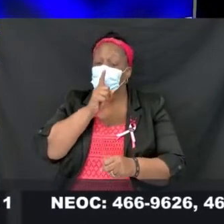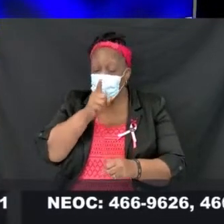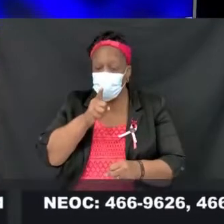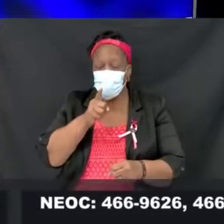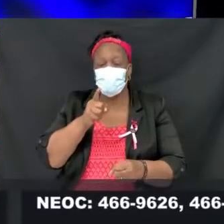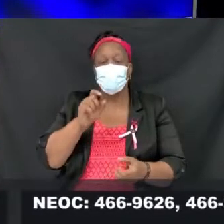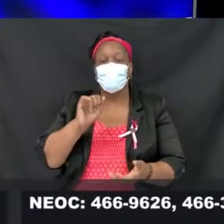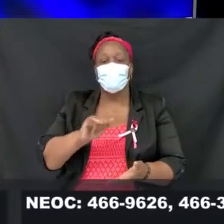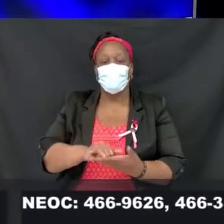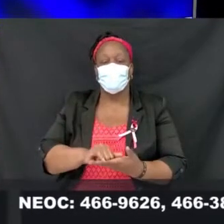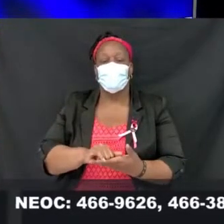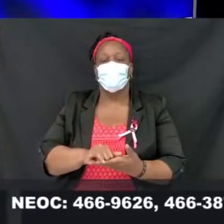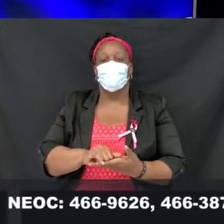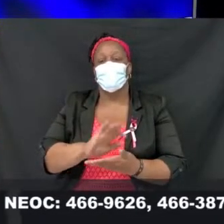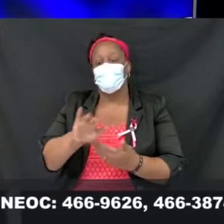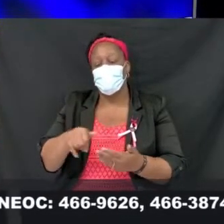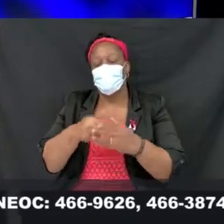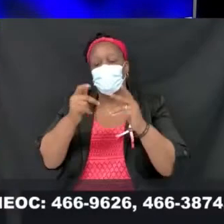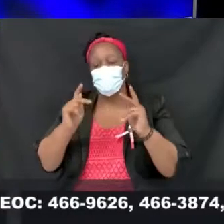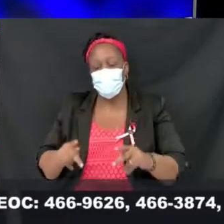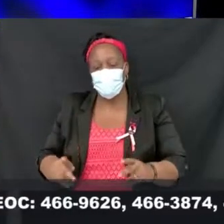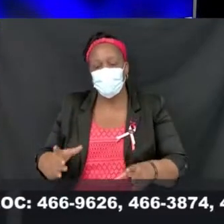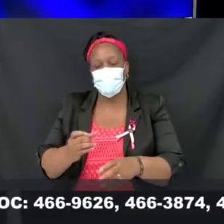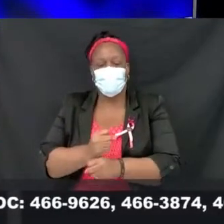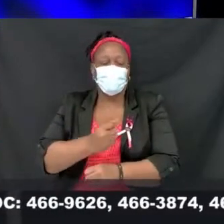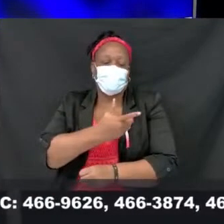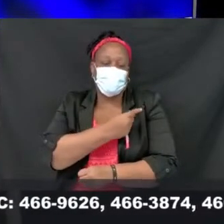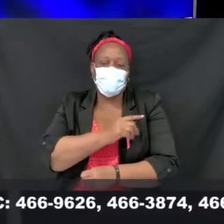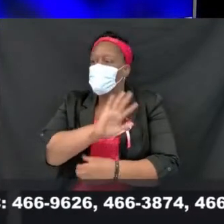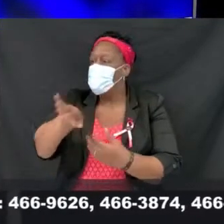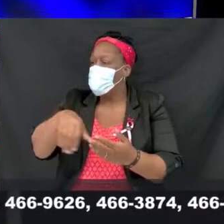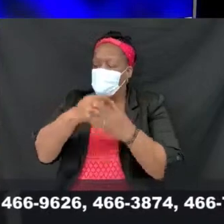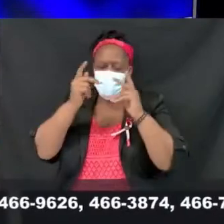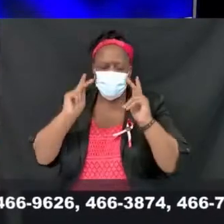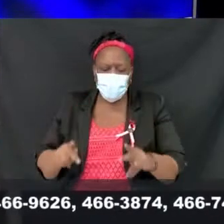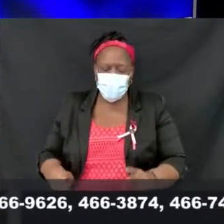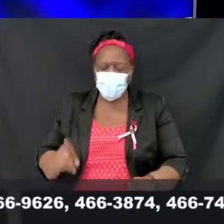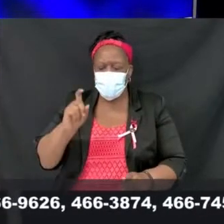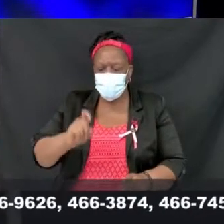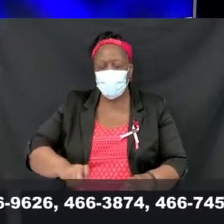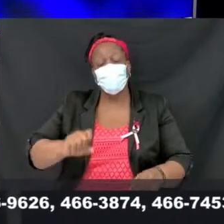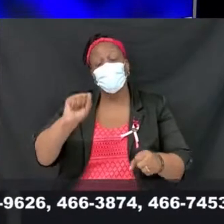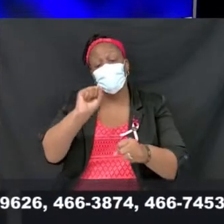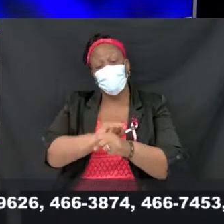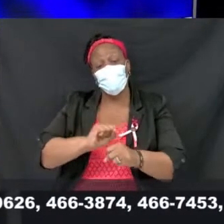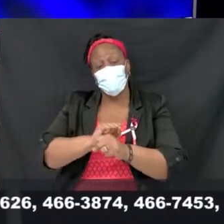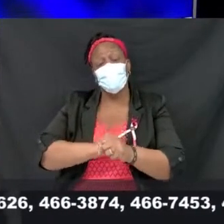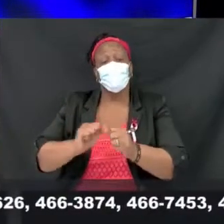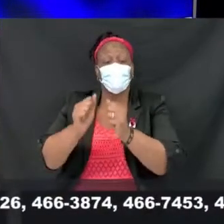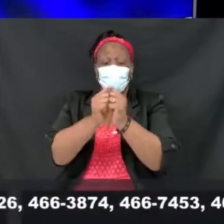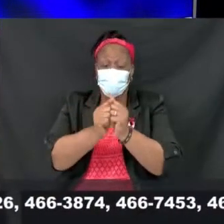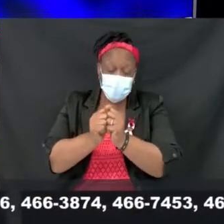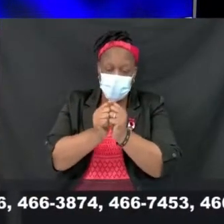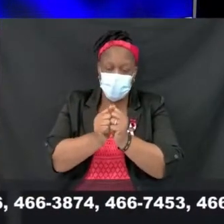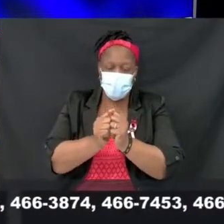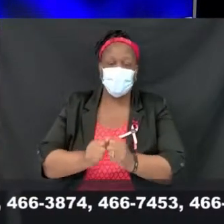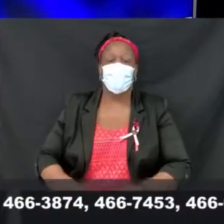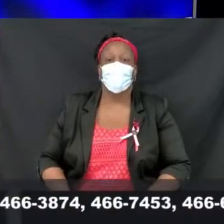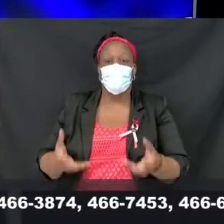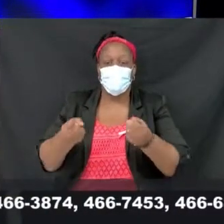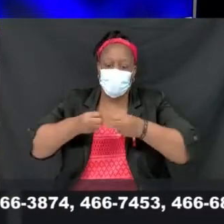have spectators and commentators. What we need is to have all hands on deck. And so I want to send the appeal out